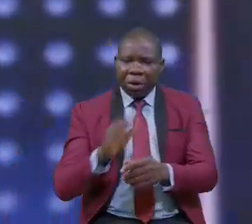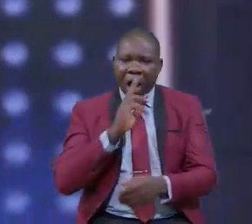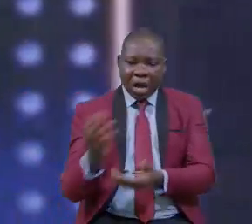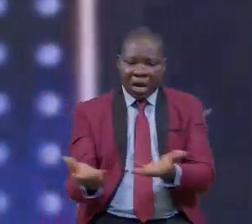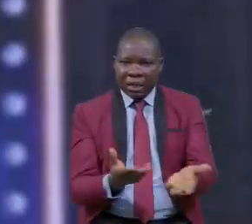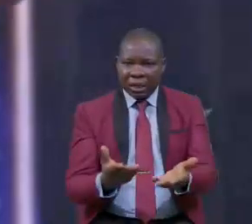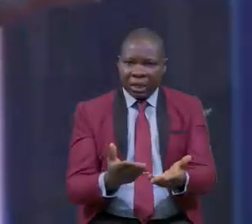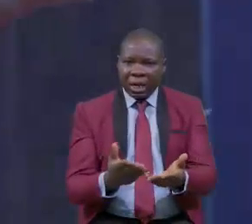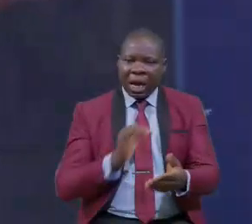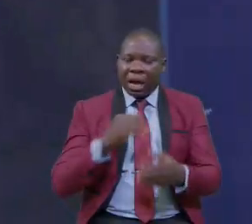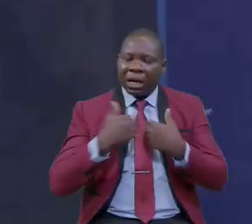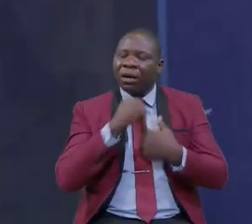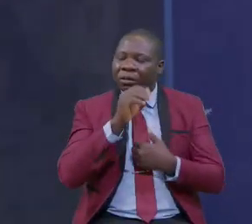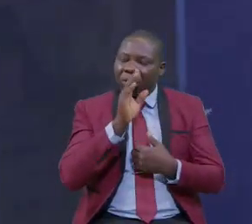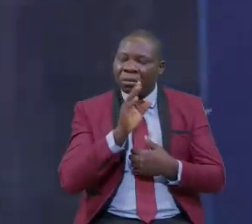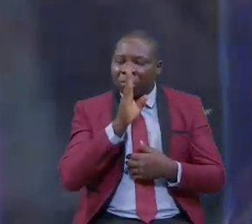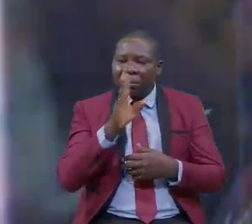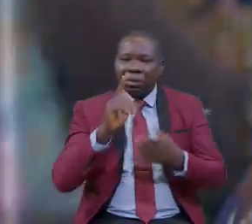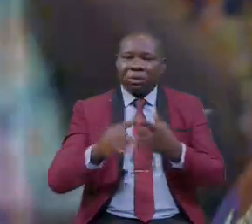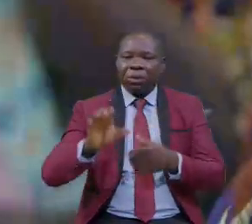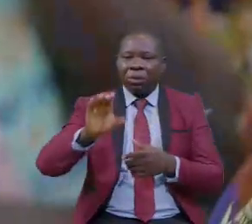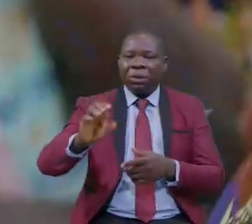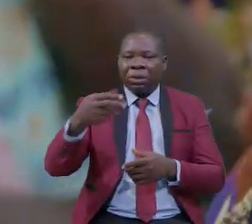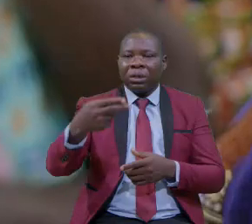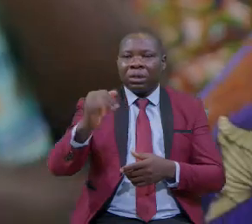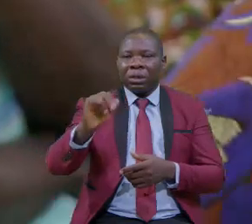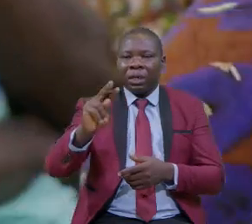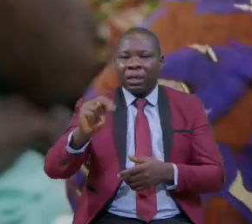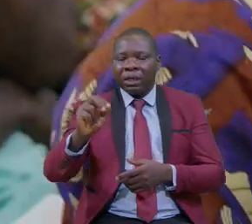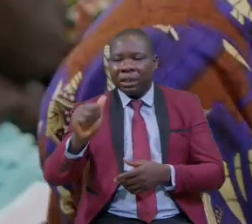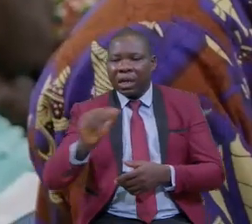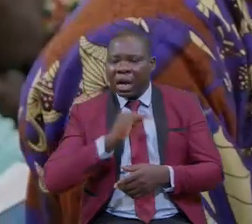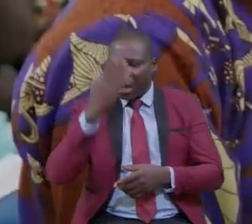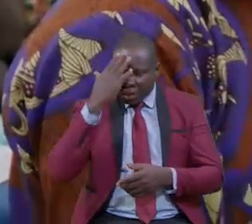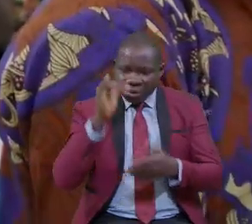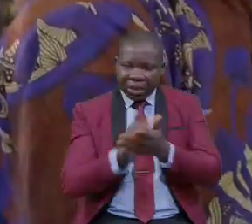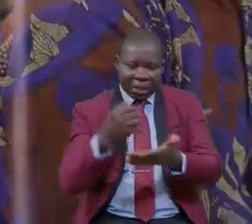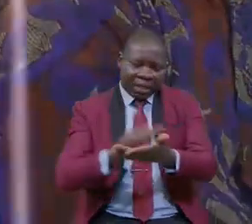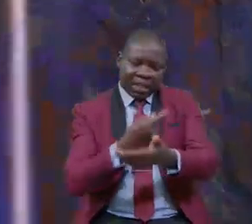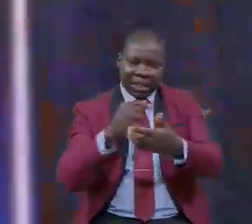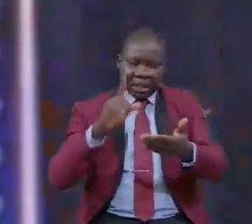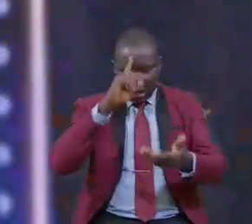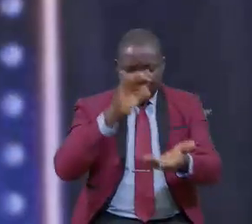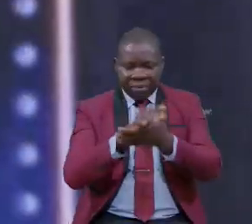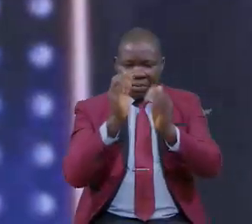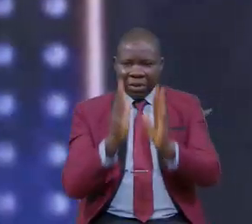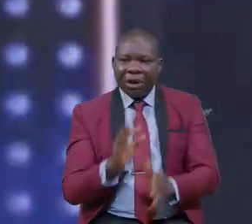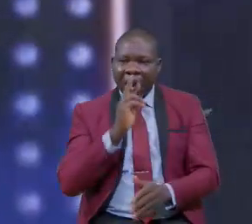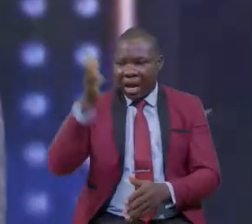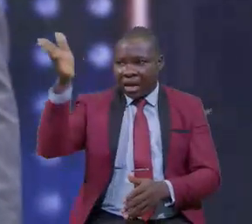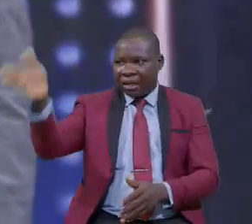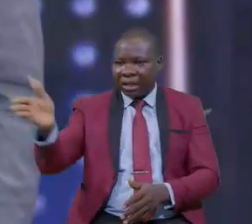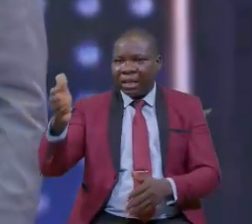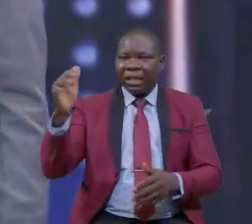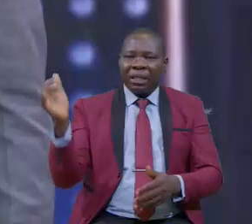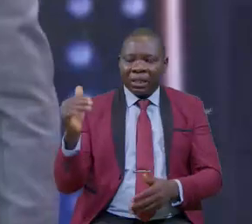China, Ghanaians are there. Ghanaian believers are there everywhere. And if we Ghanaians alone, not